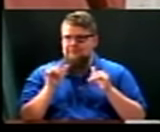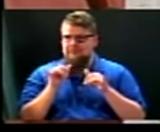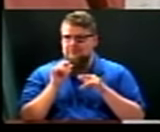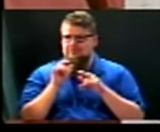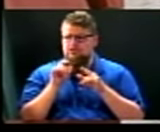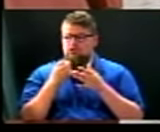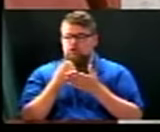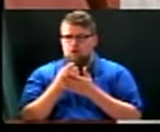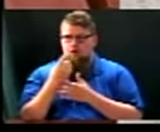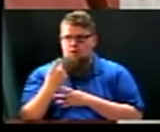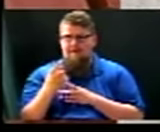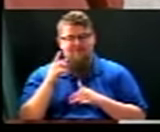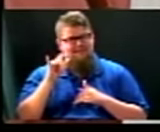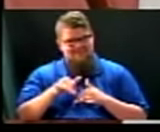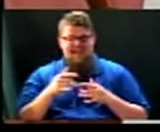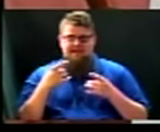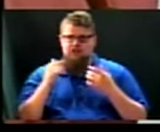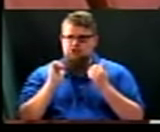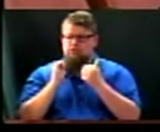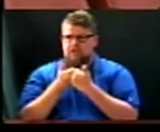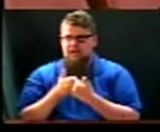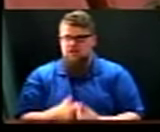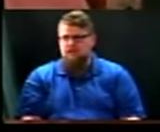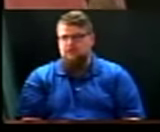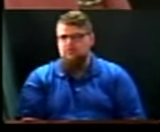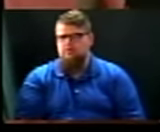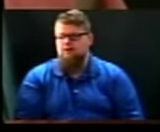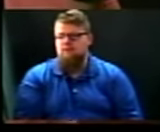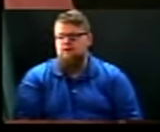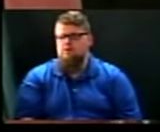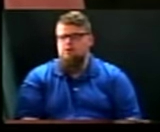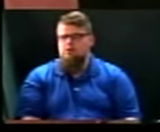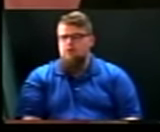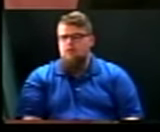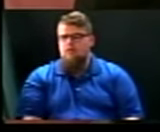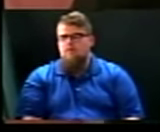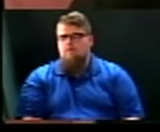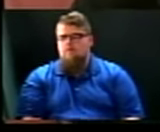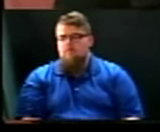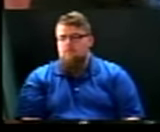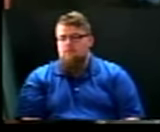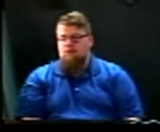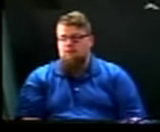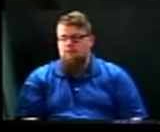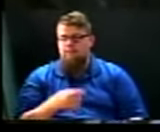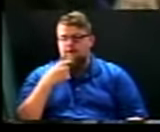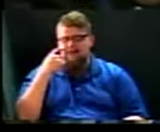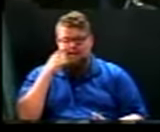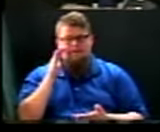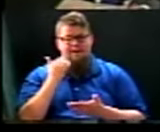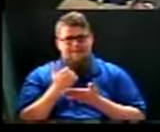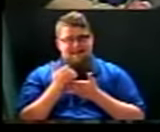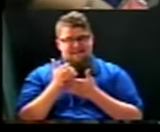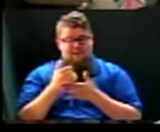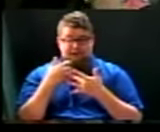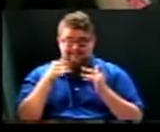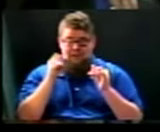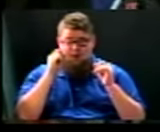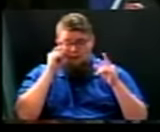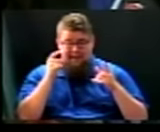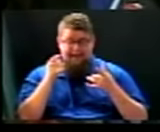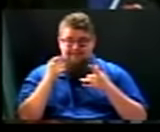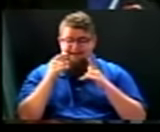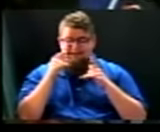So that's what's challenging about that. Okay, I think it might be helpful, if you're still awake and with